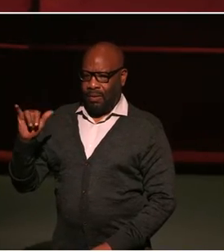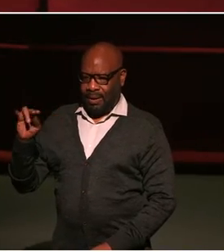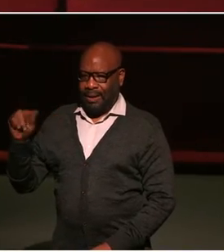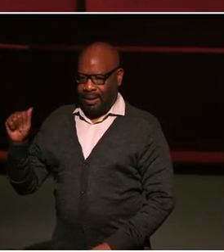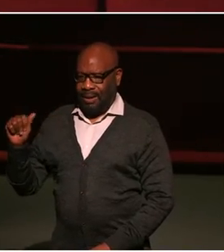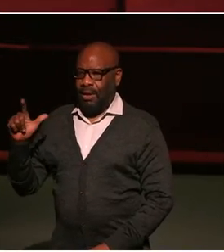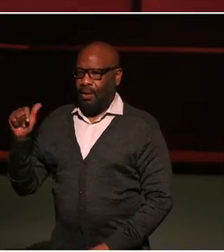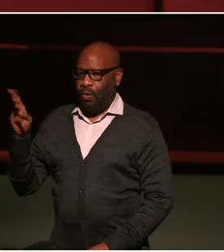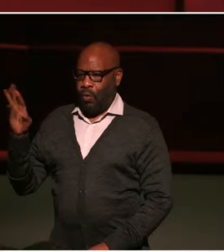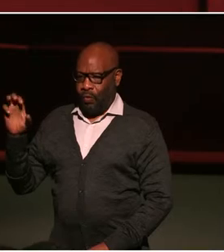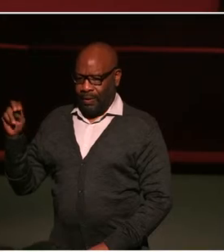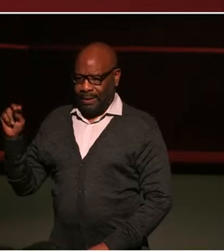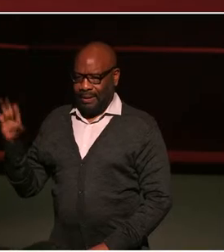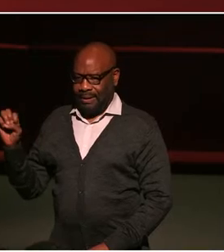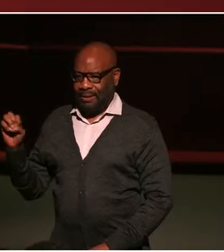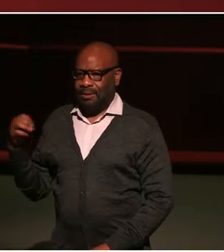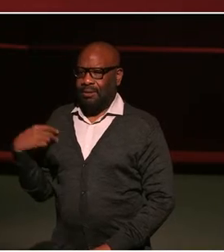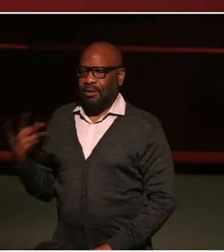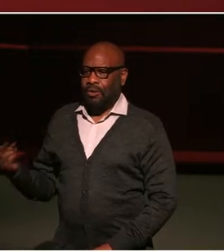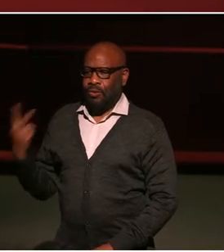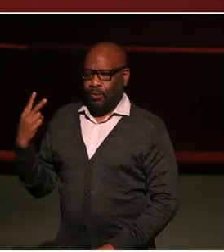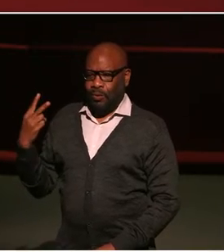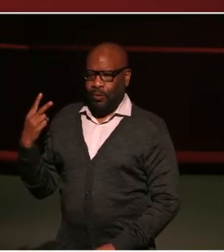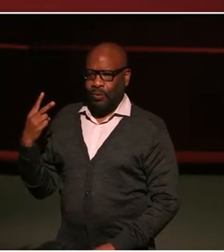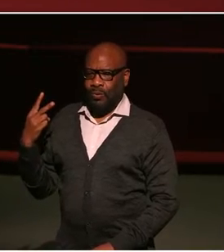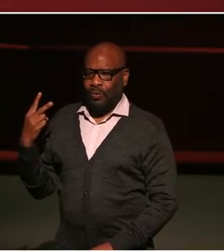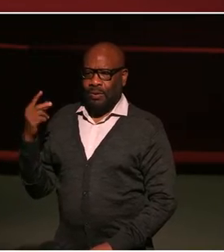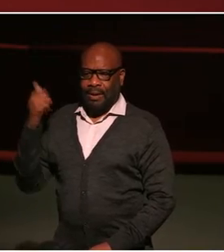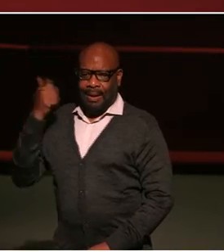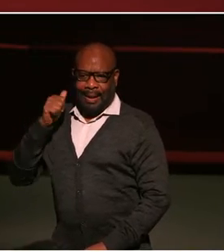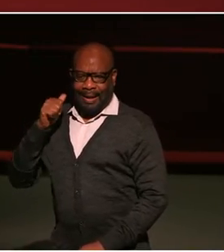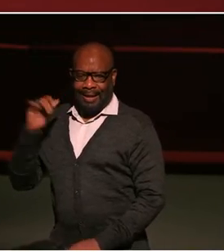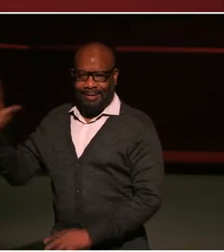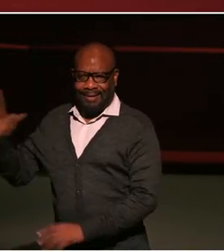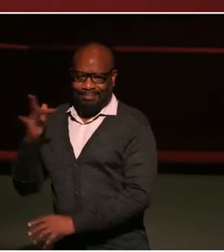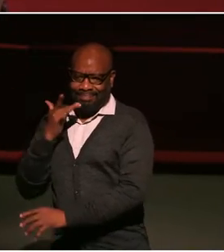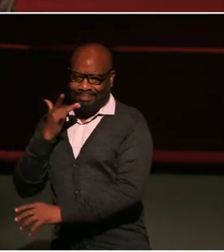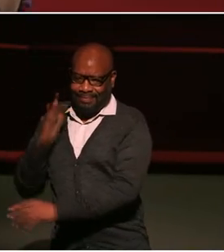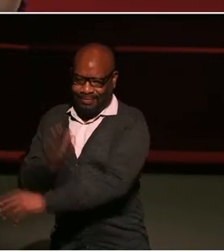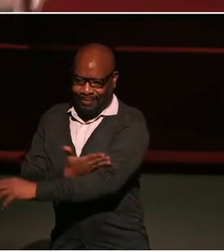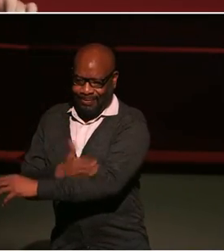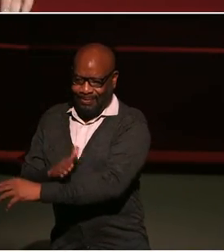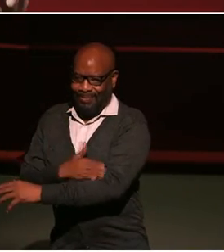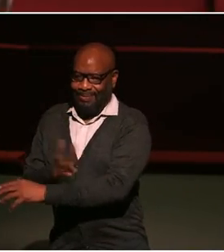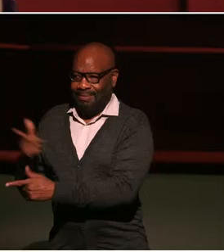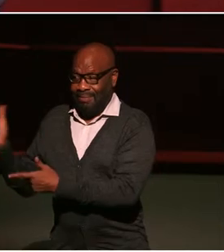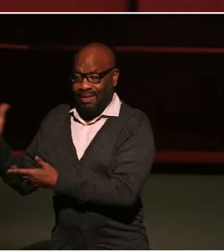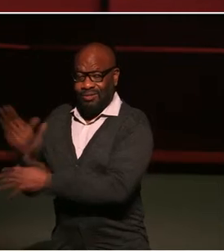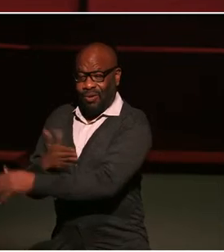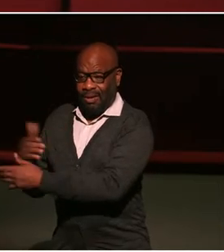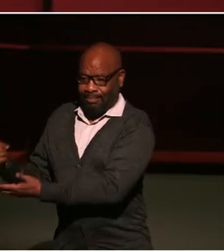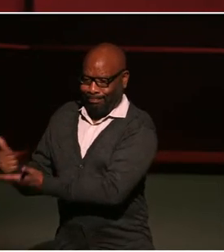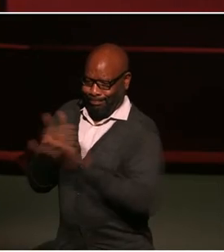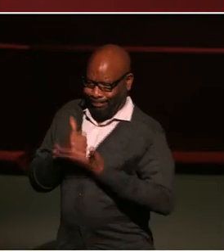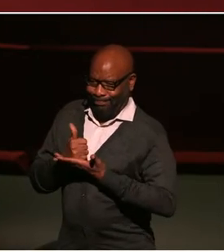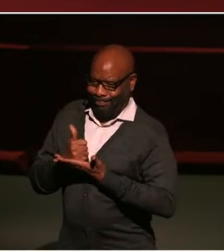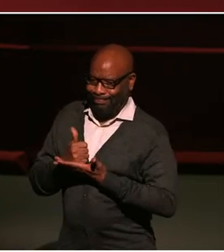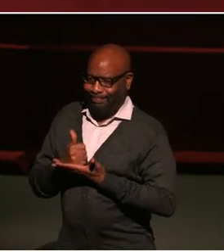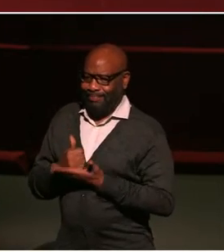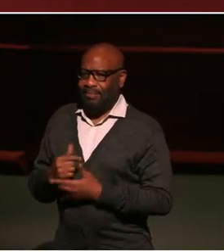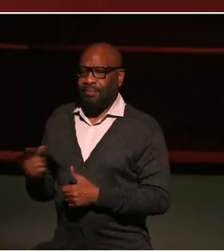favorite songs, and I'm gonna need your help. You gonna help me out? So the first song is called Don't Count Me